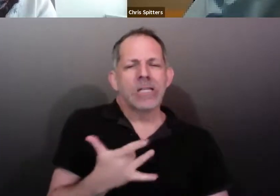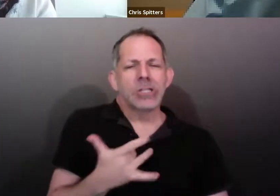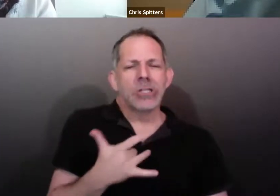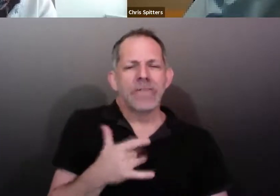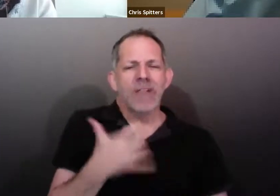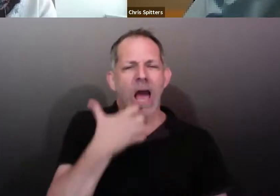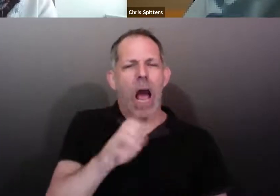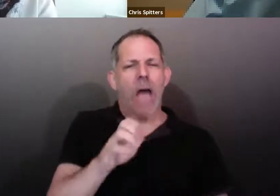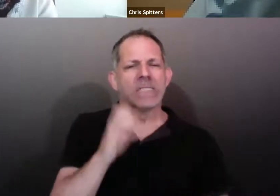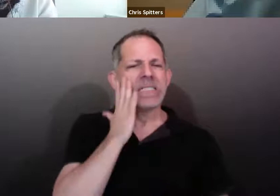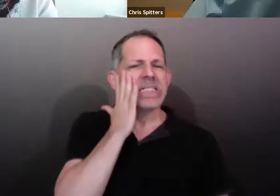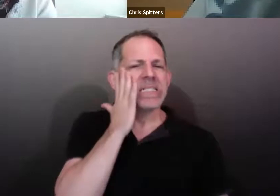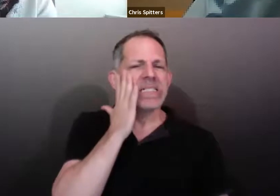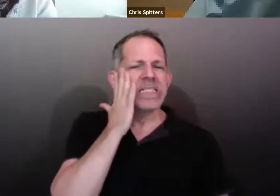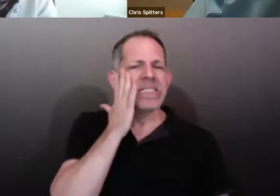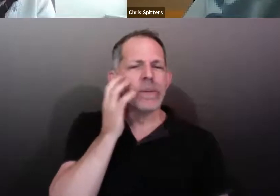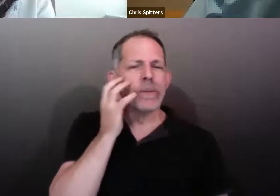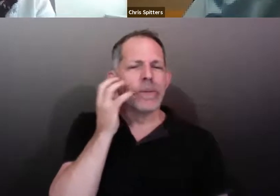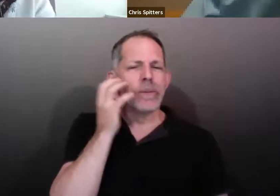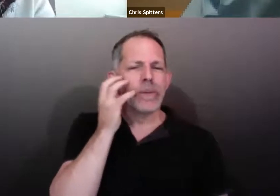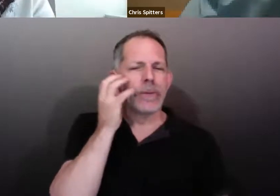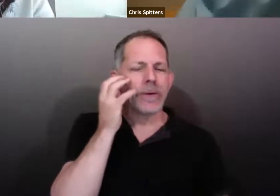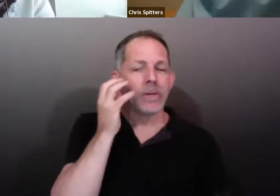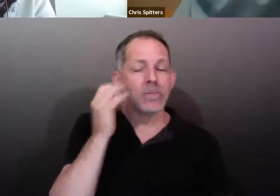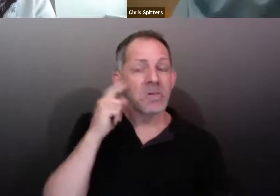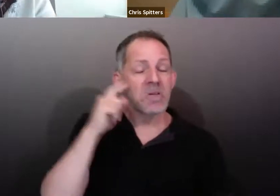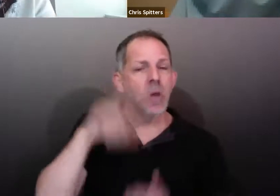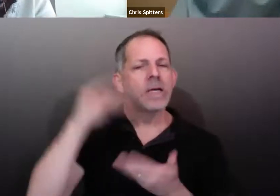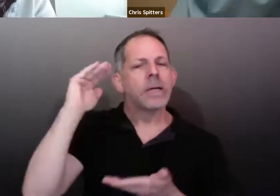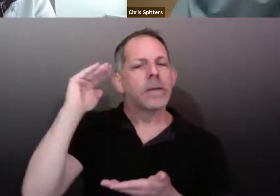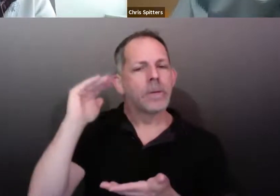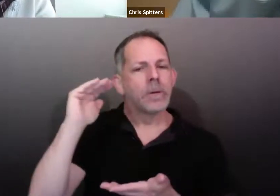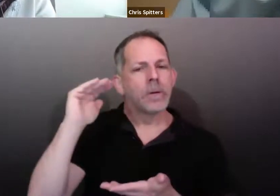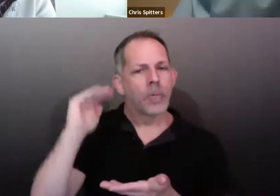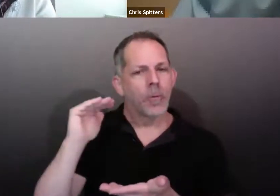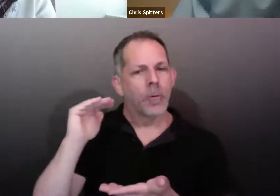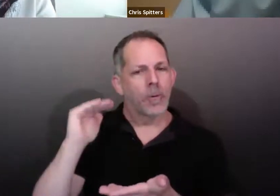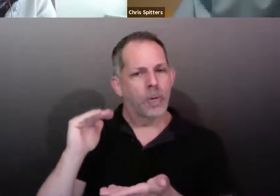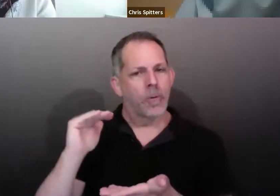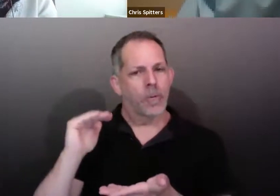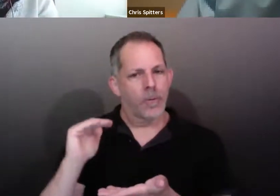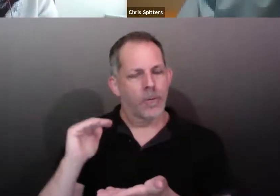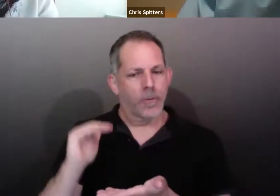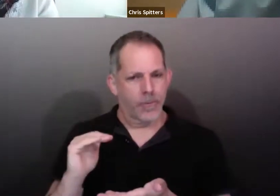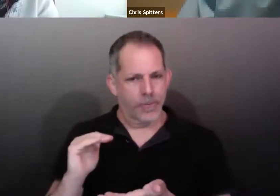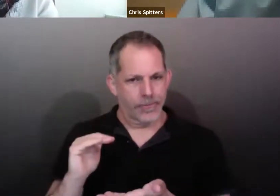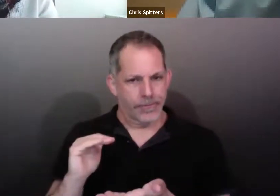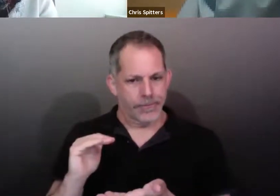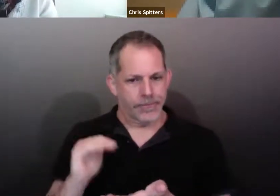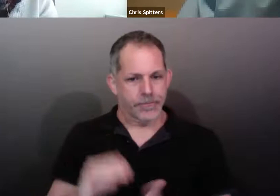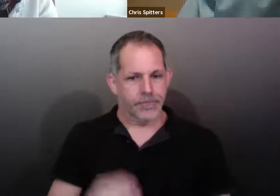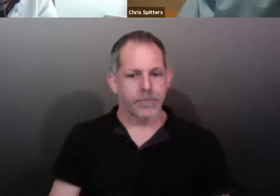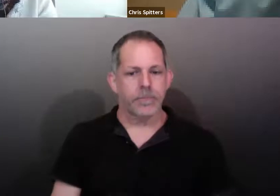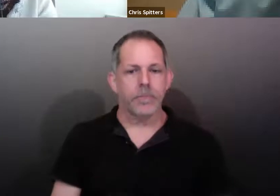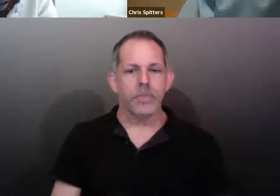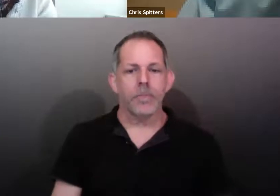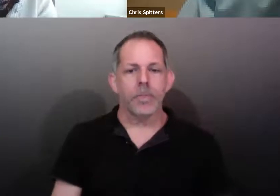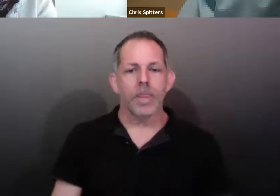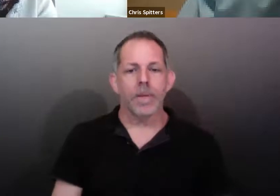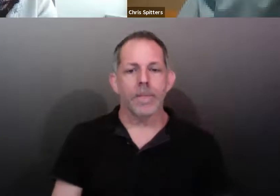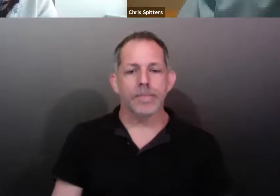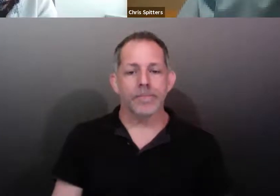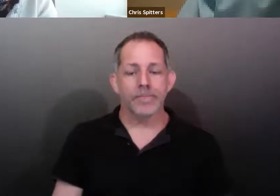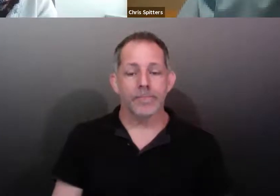was. But I will say, one thing that's really helped me get through this time, and helped me just